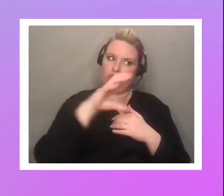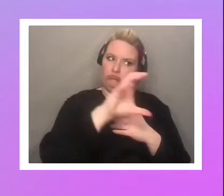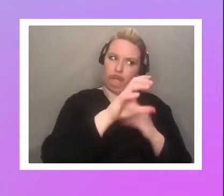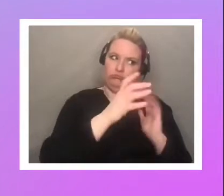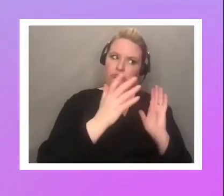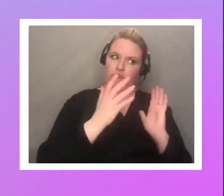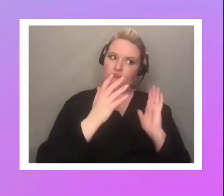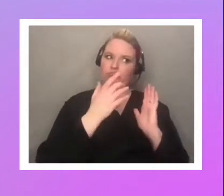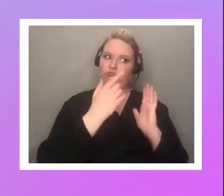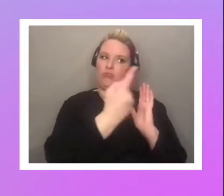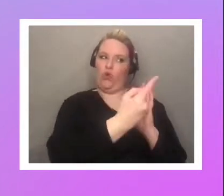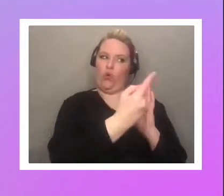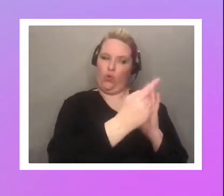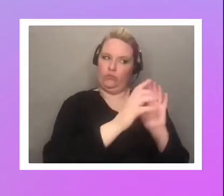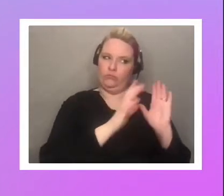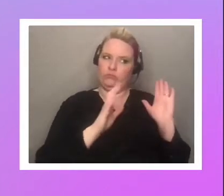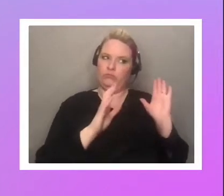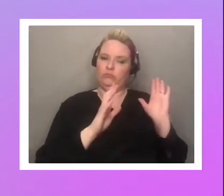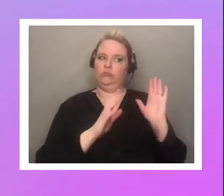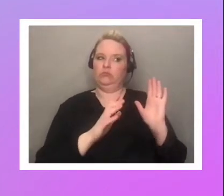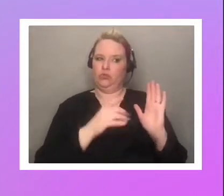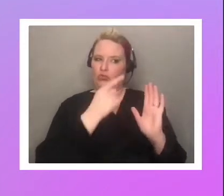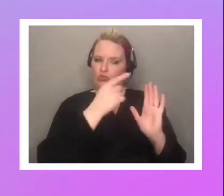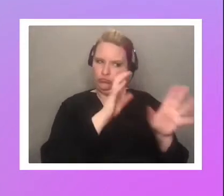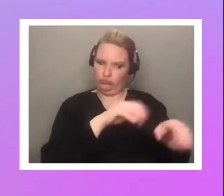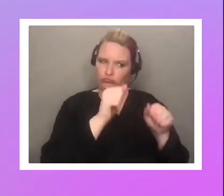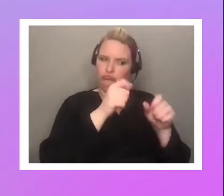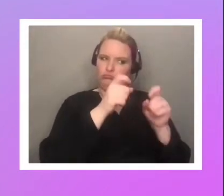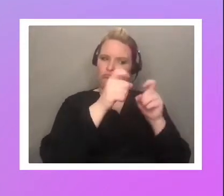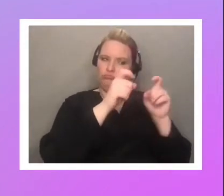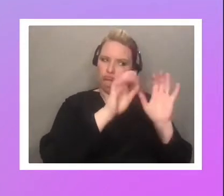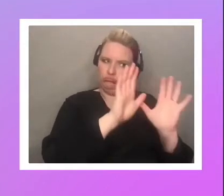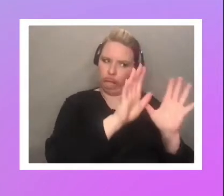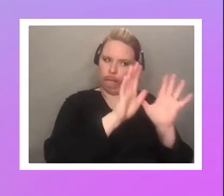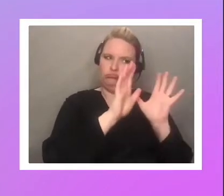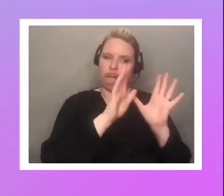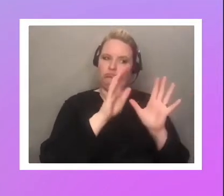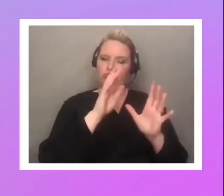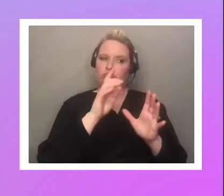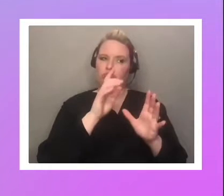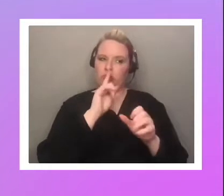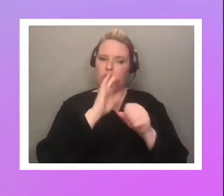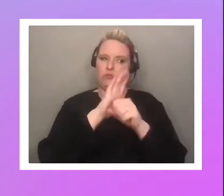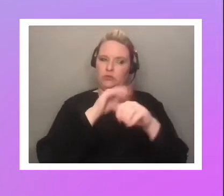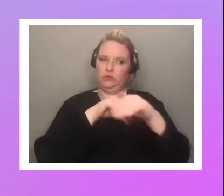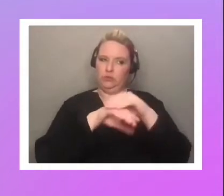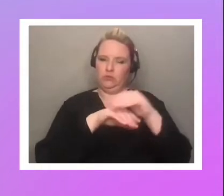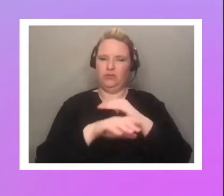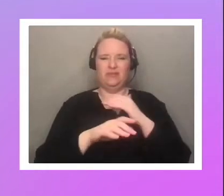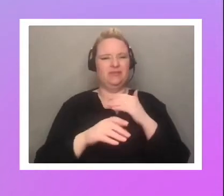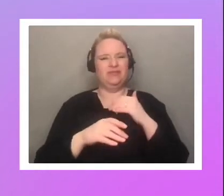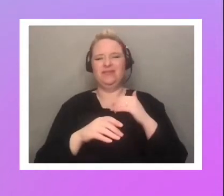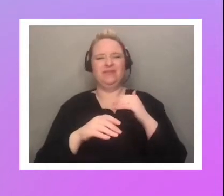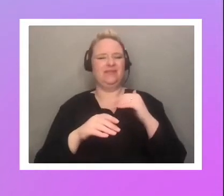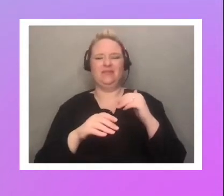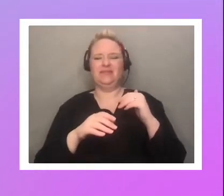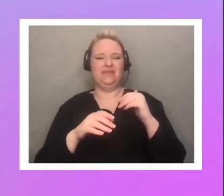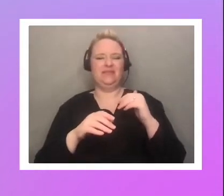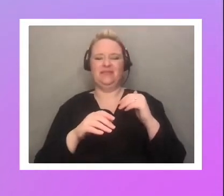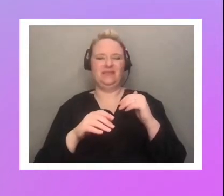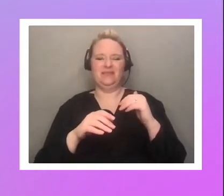kind of the only people who are in charge with ensuring accessibility. And that doesn't